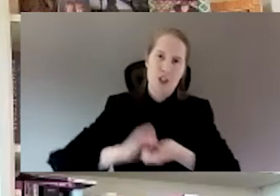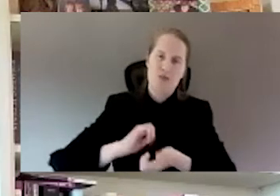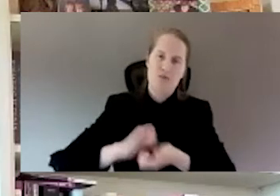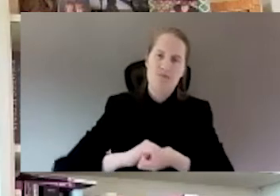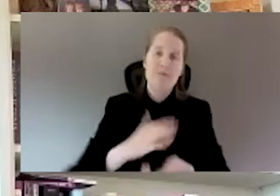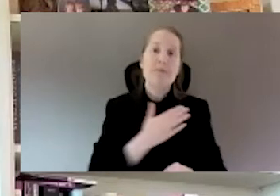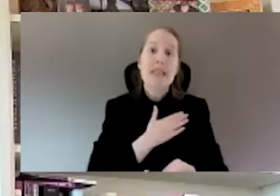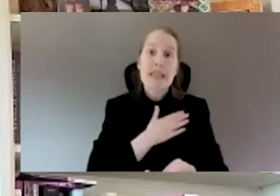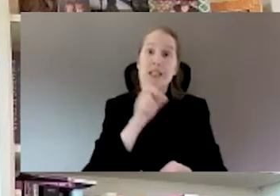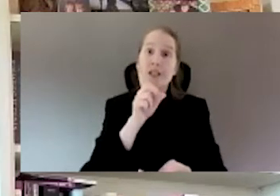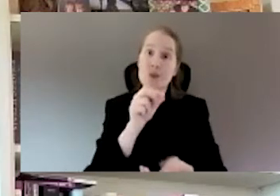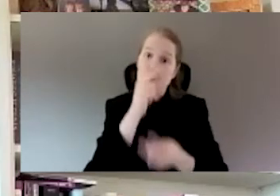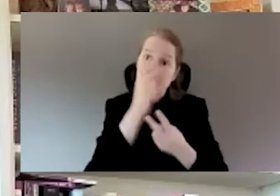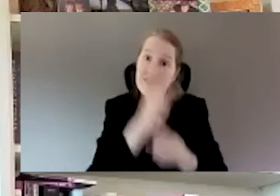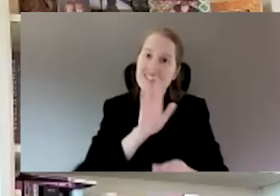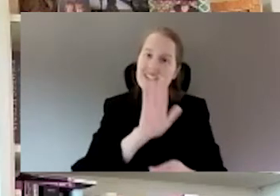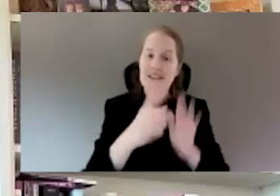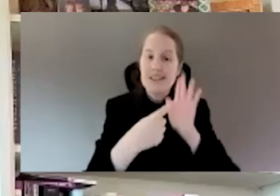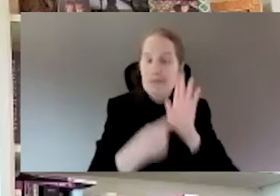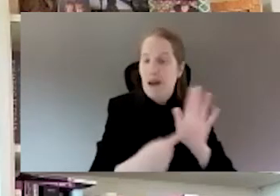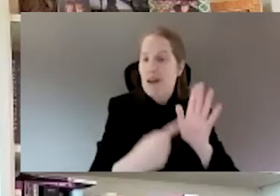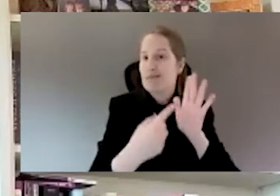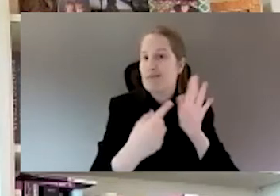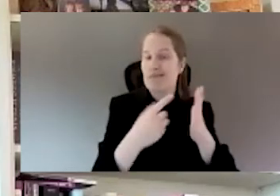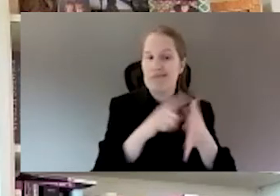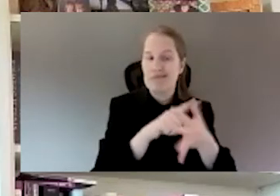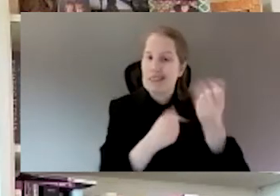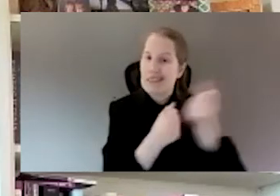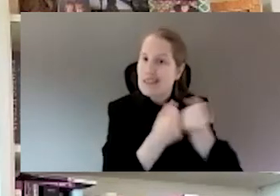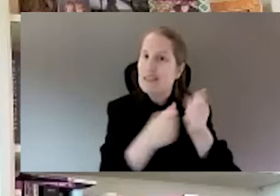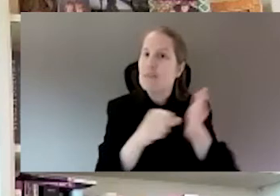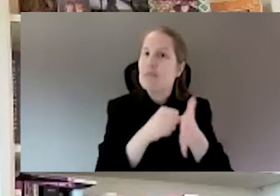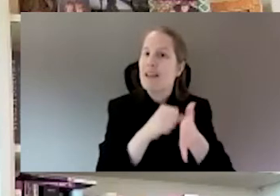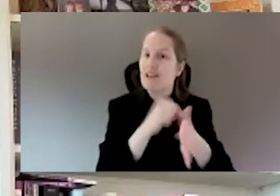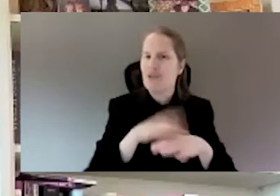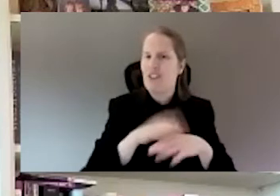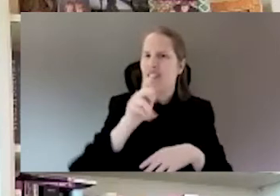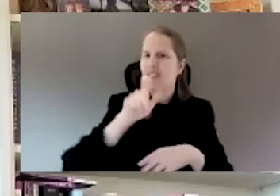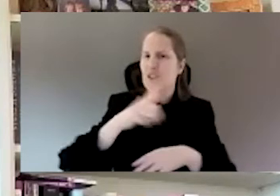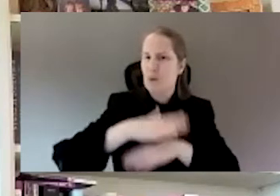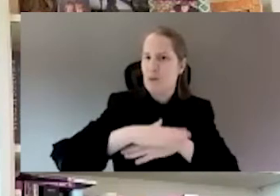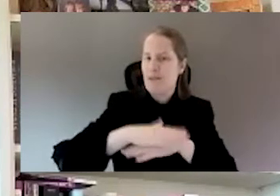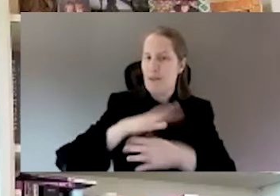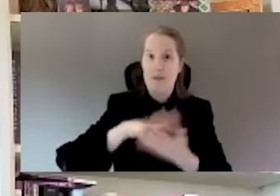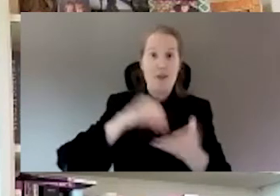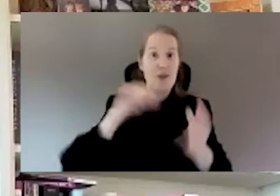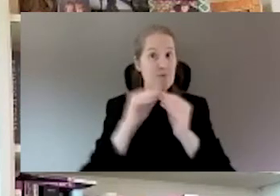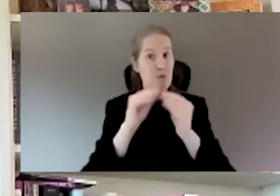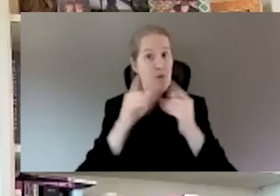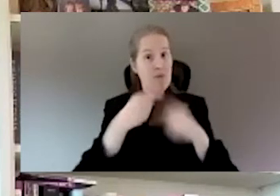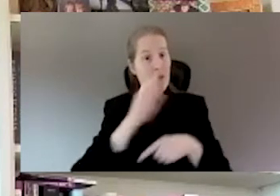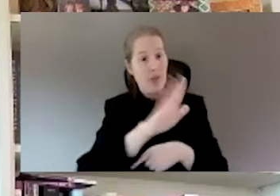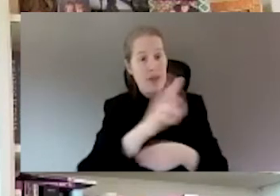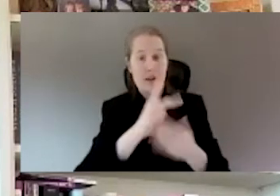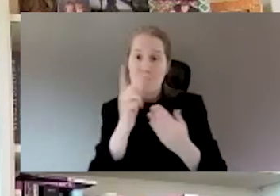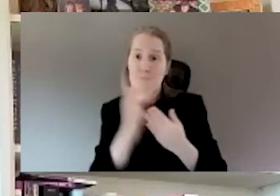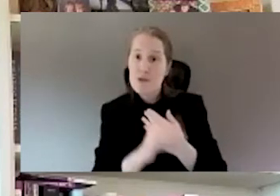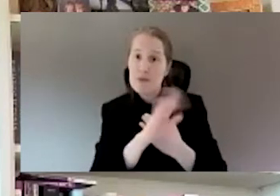to visit their sponsor and exhibitor pages on the virtual platform to learn more about their initiatives and